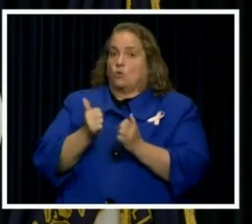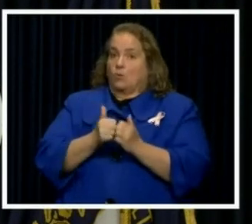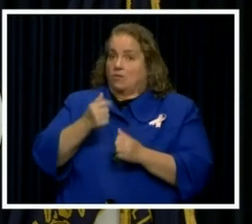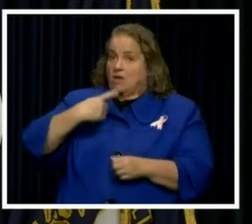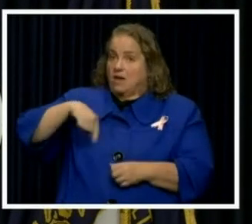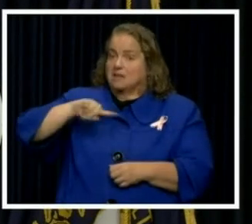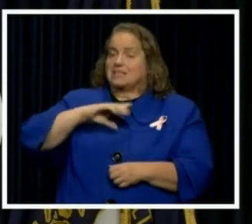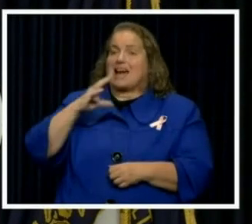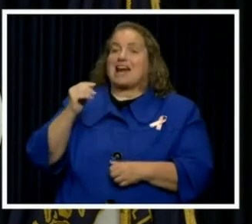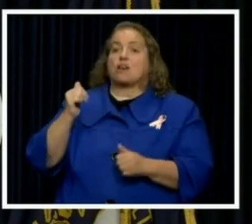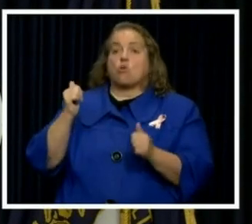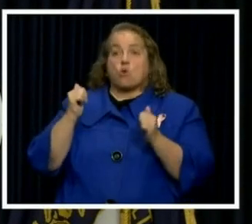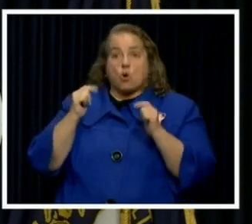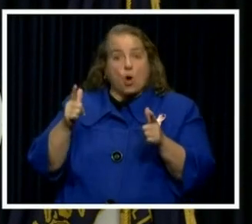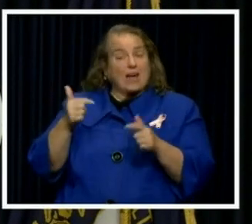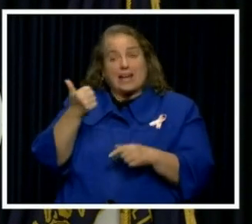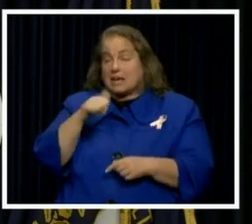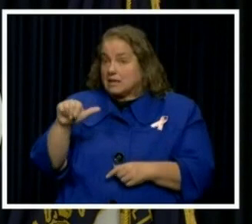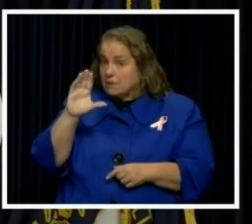that